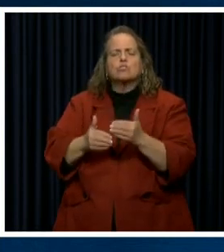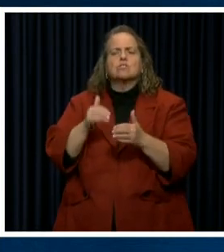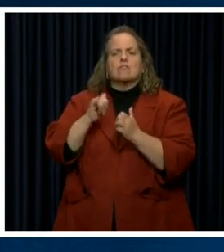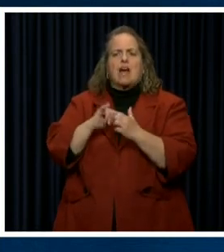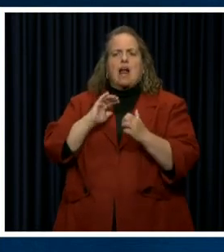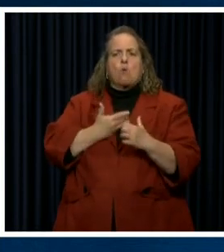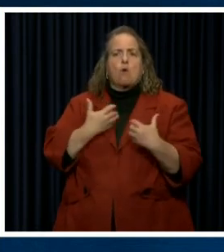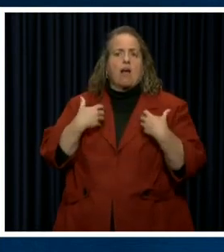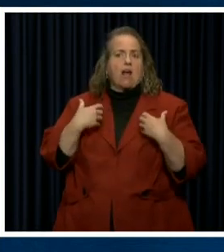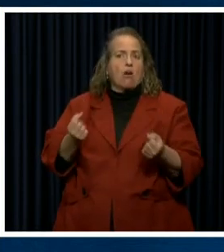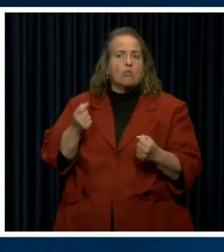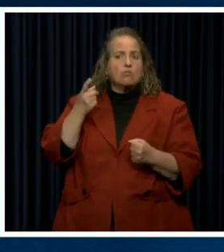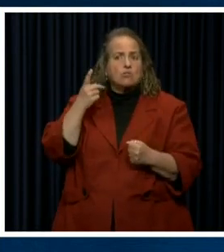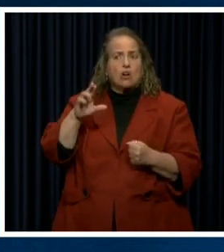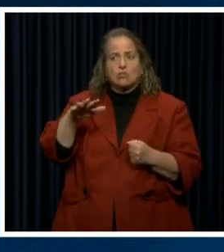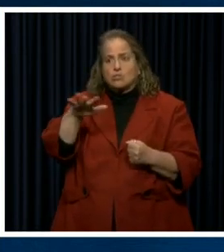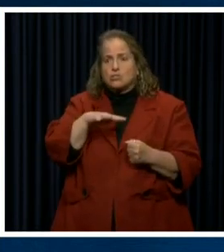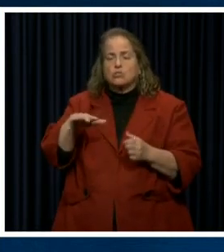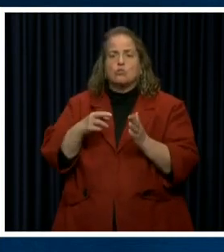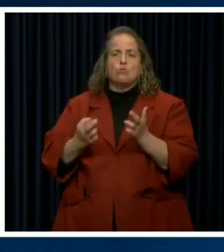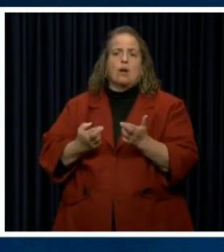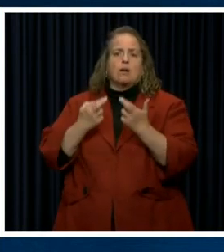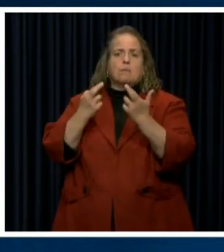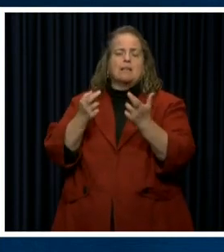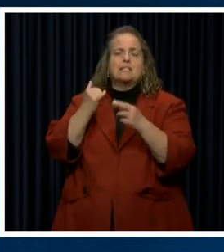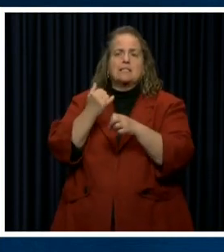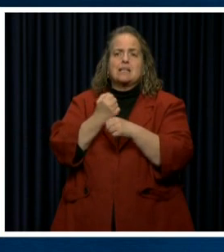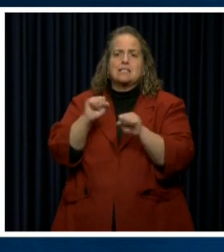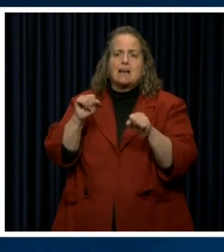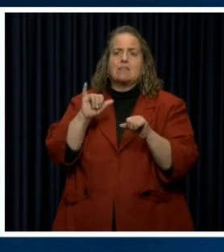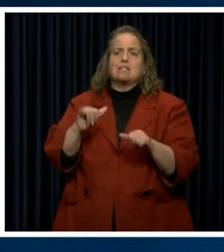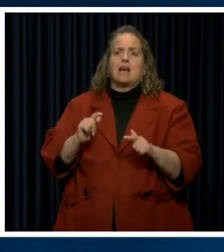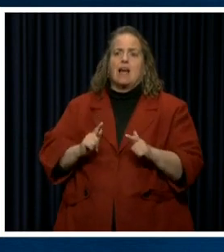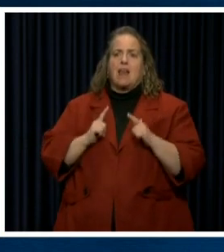officials recommend in order to stay safe and to stay alive.